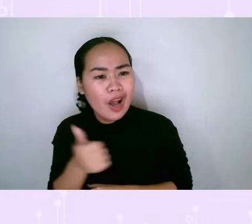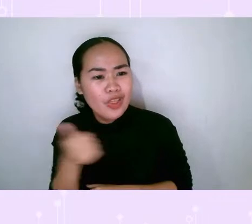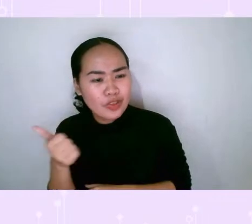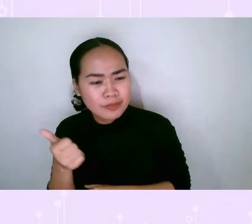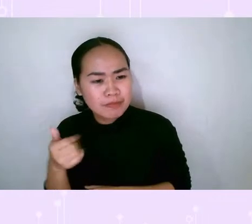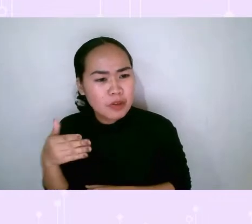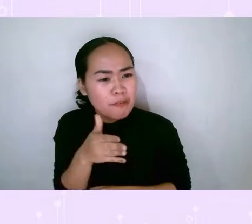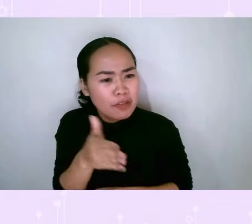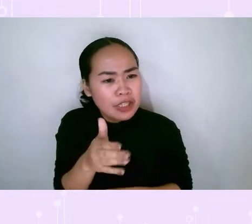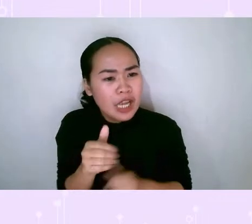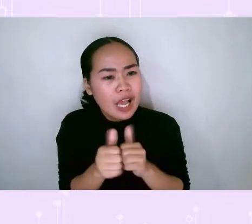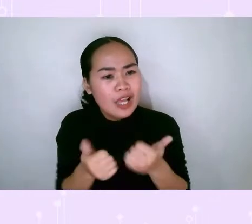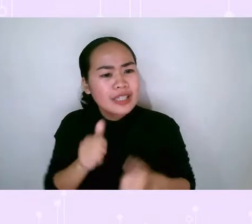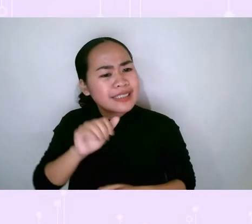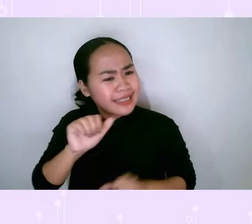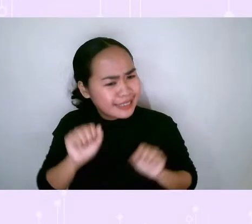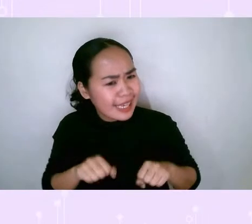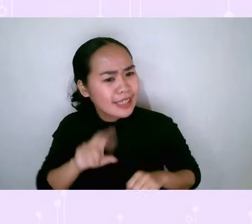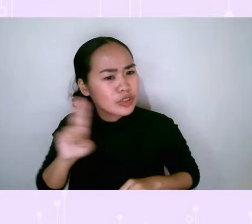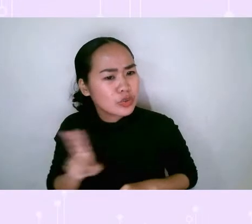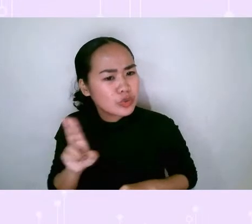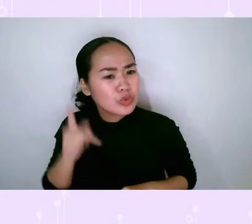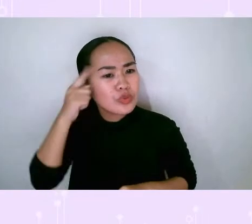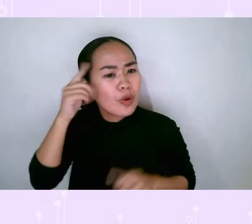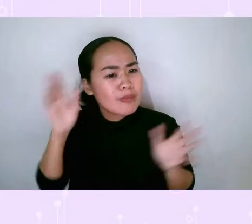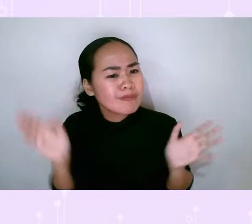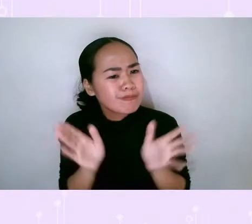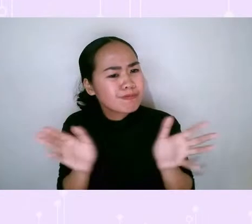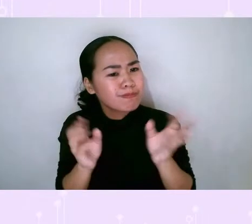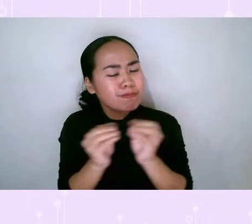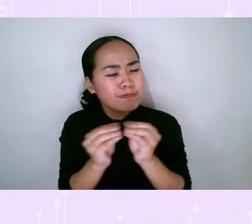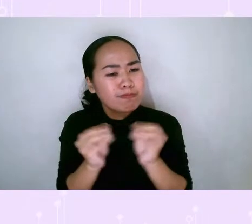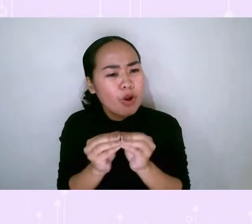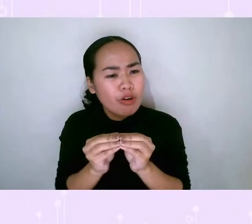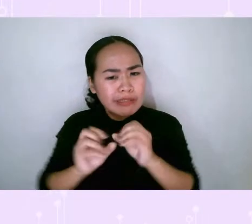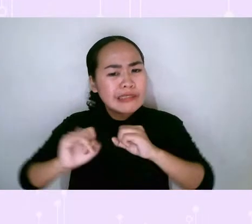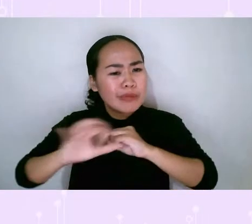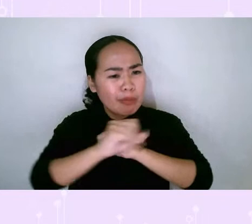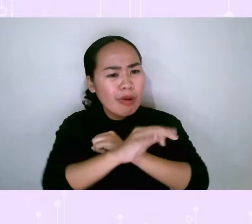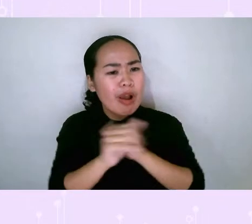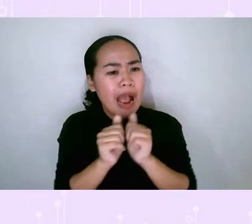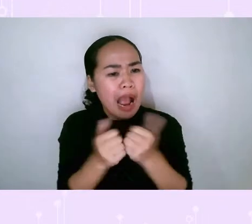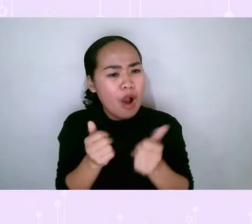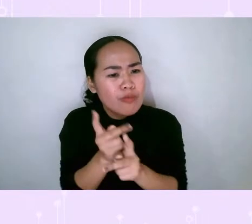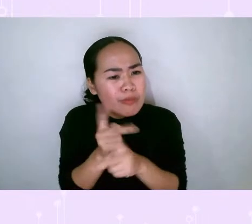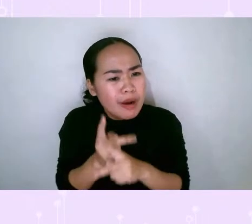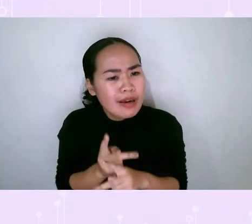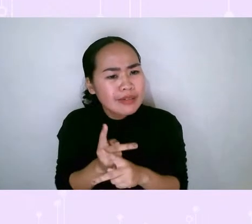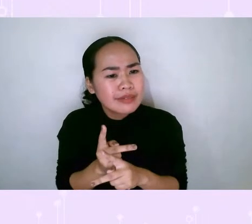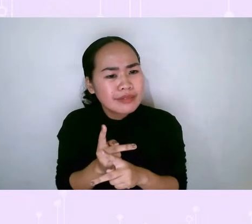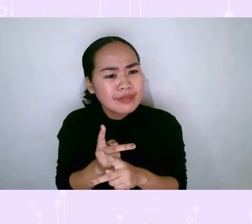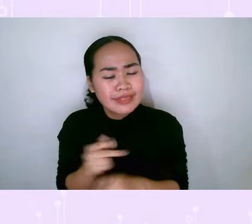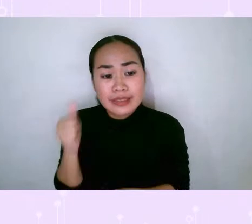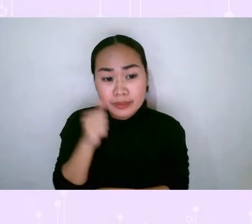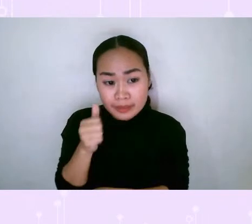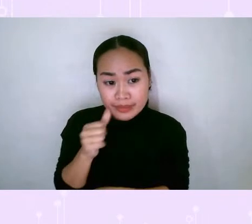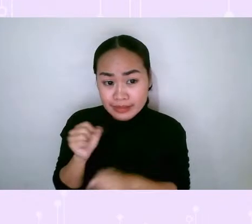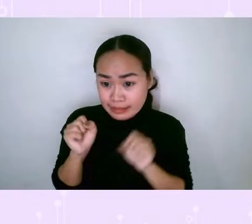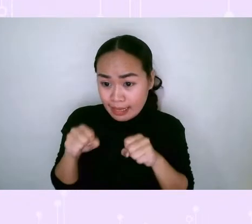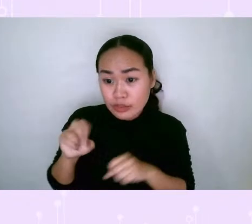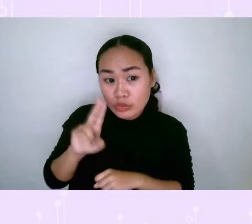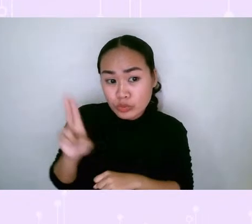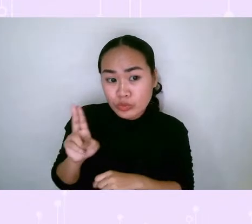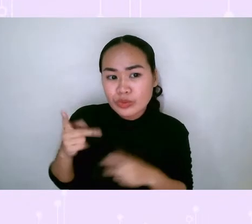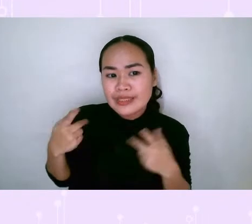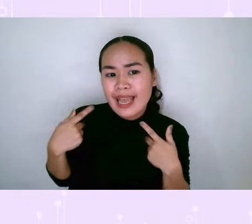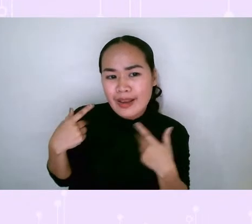and digital platforms to enhance, package, and promote their products, for girls to have access to digital skills